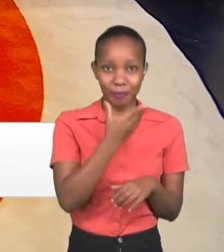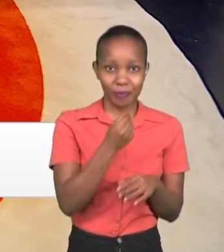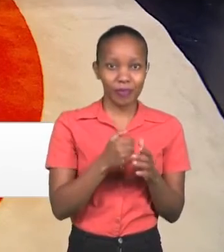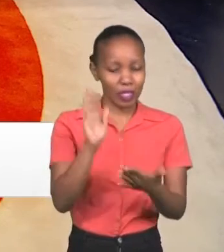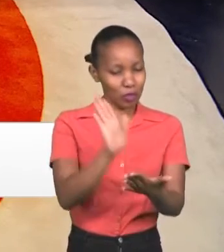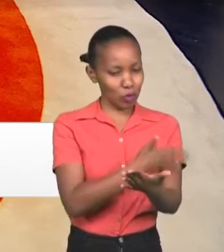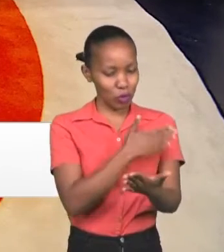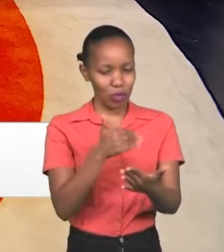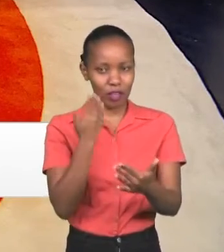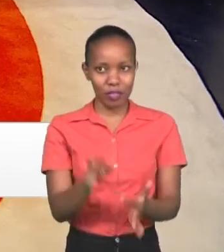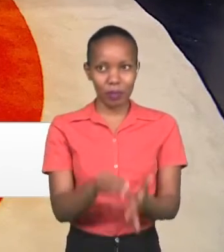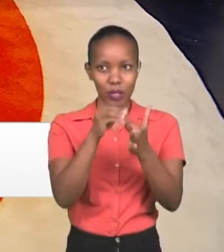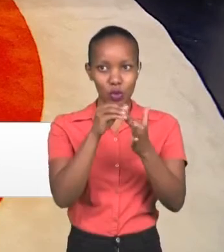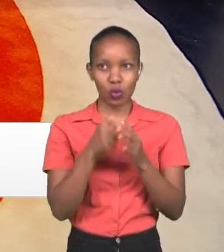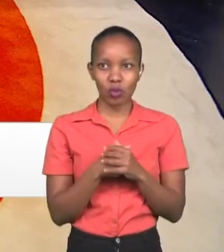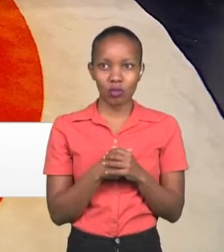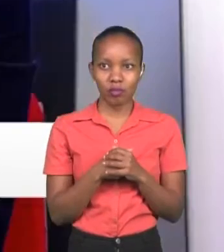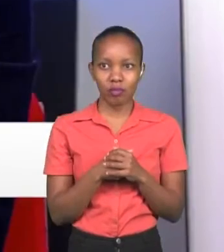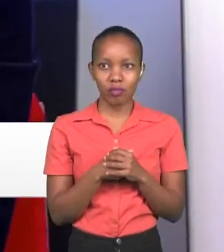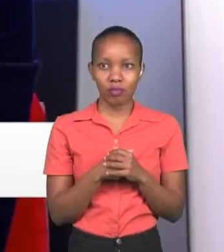exclusive song is going to be. So, ni nani vijana gani hapa?